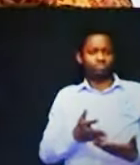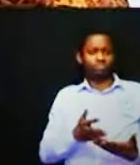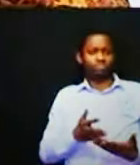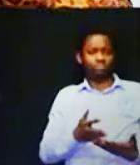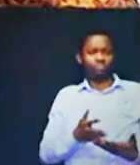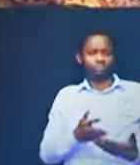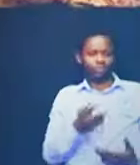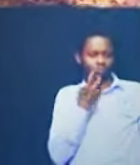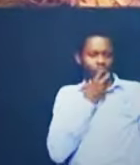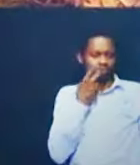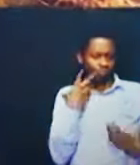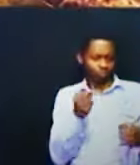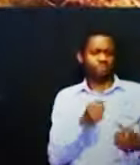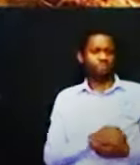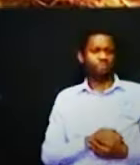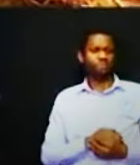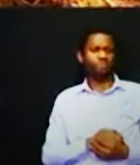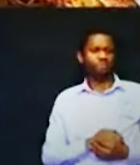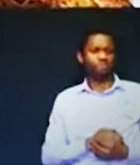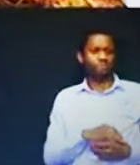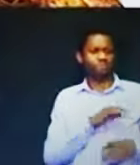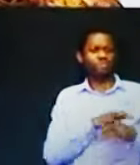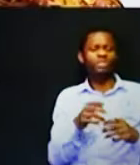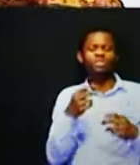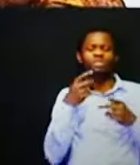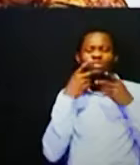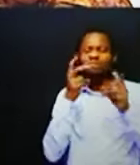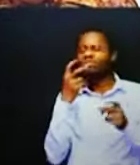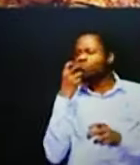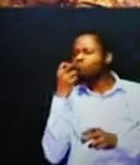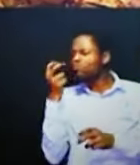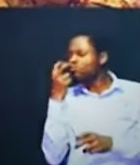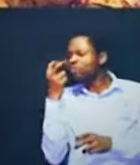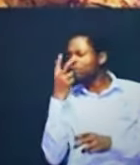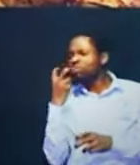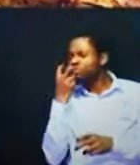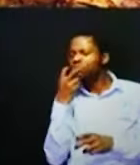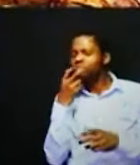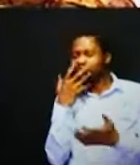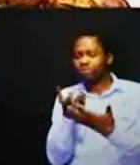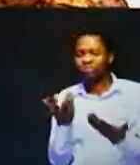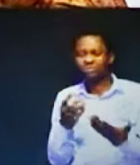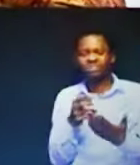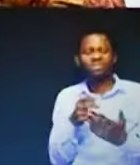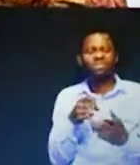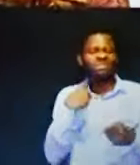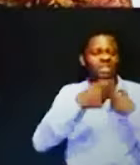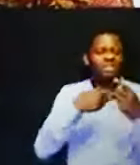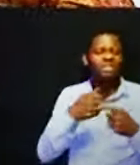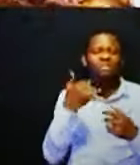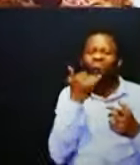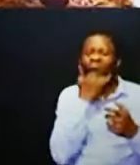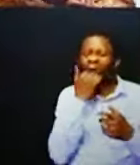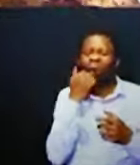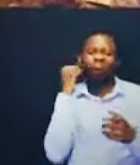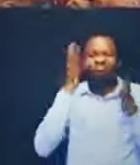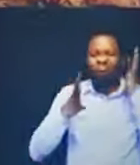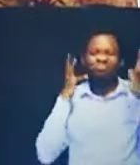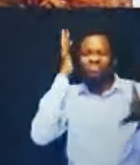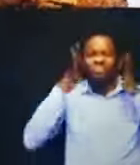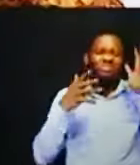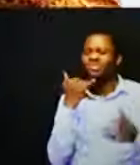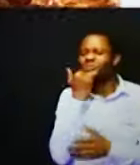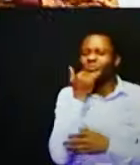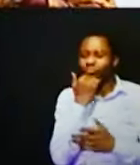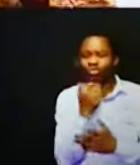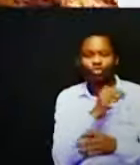honey? Speak well. Kasa ye. Speak well. Kasa ye. Don't sit anywhere. Men, not stand